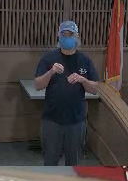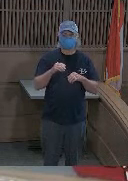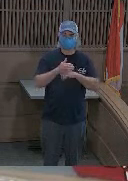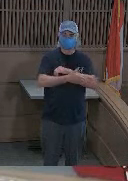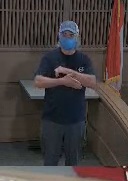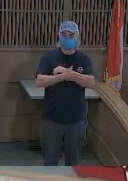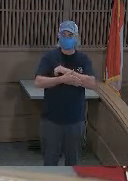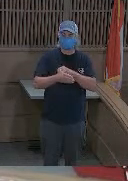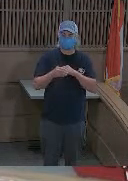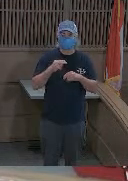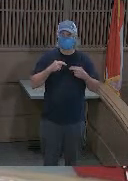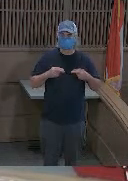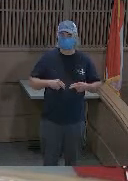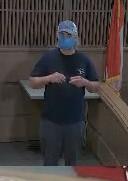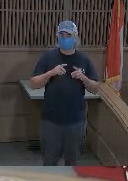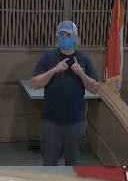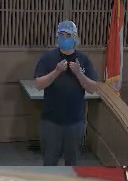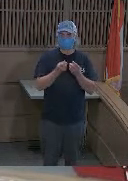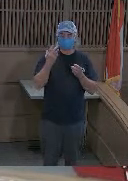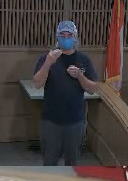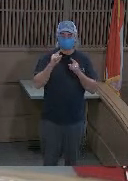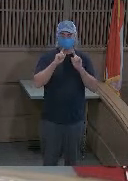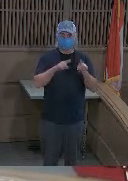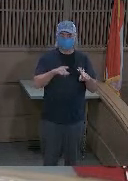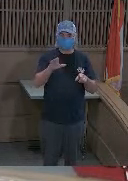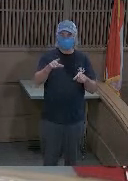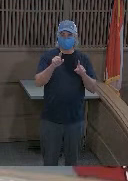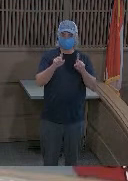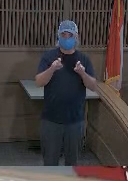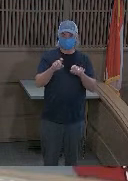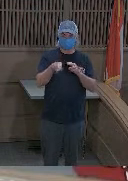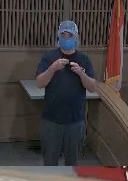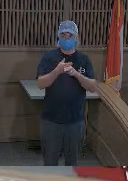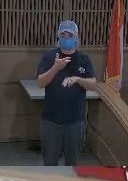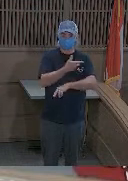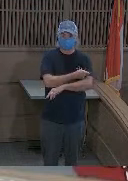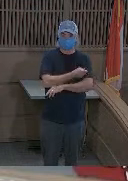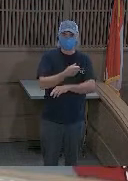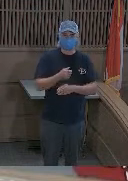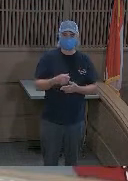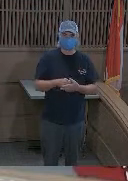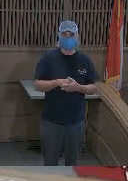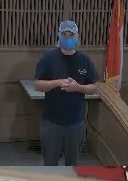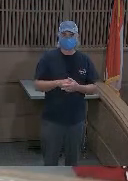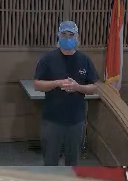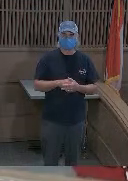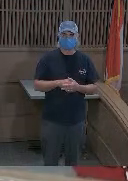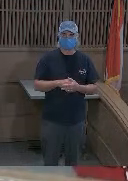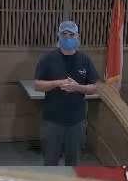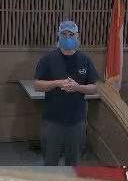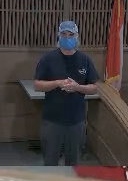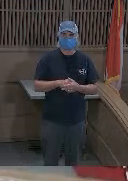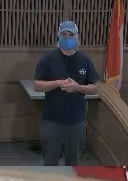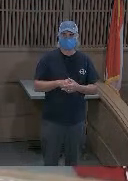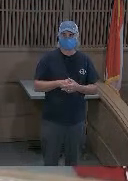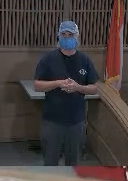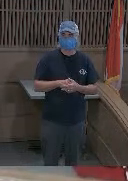happy to answer any of your questions that you have about the vaccine or COVID infections.